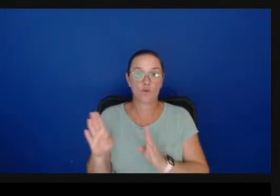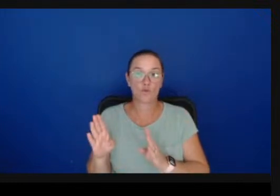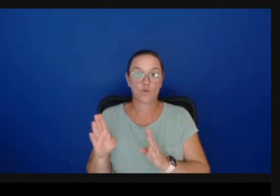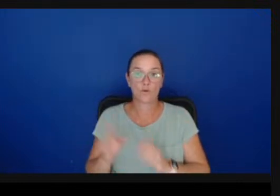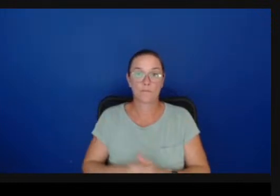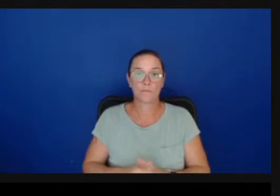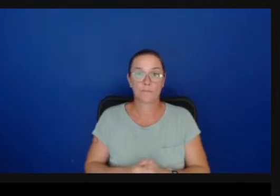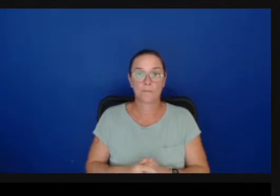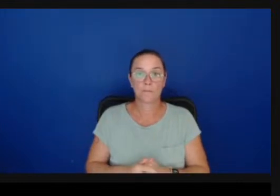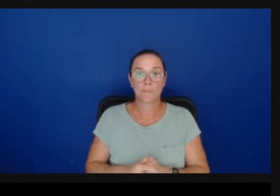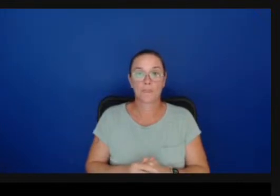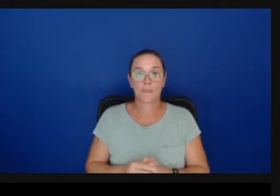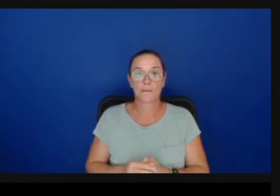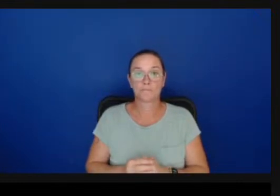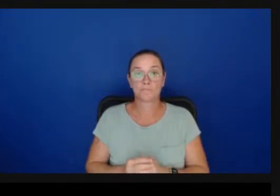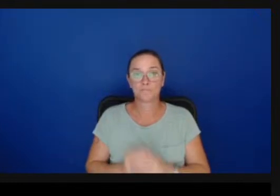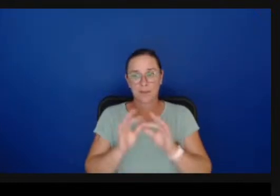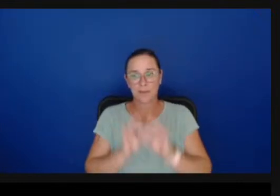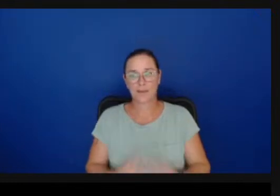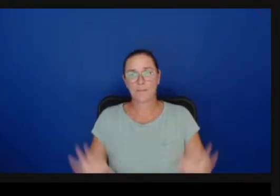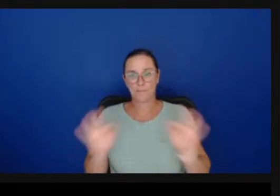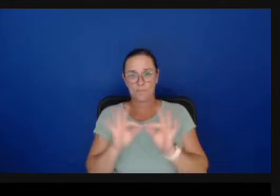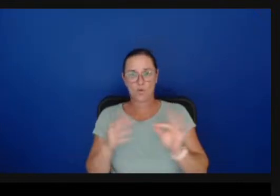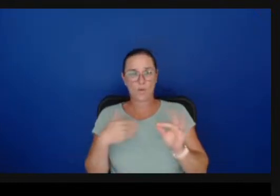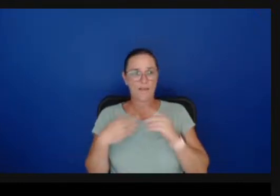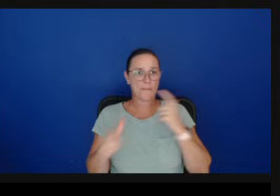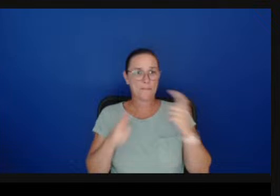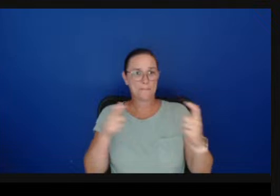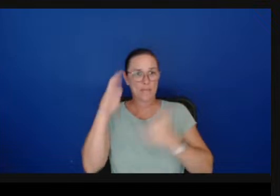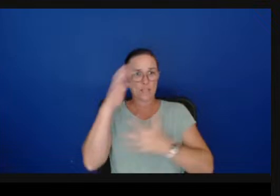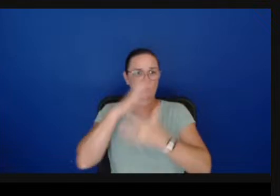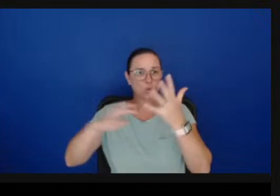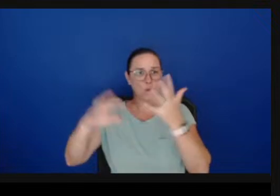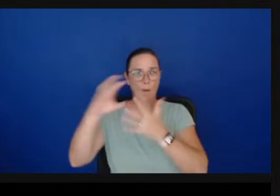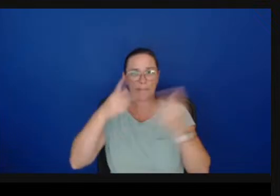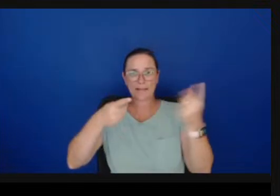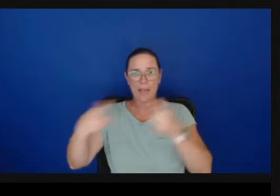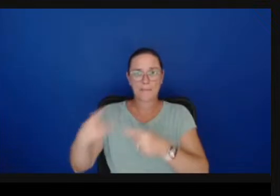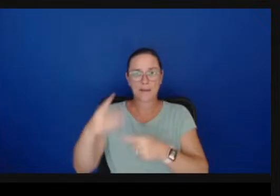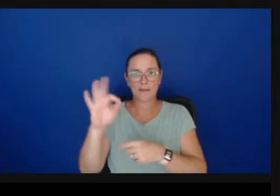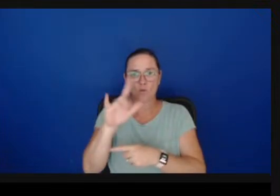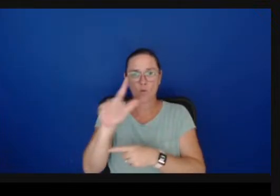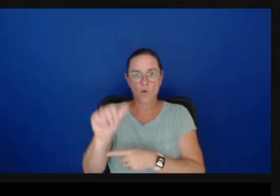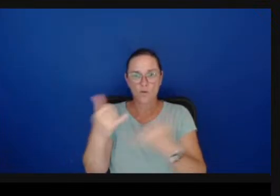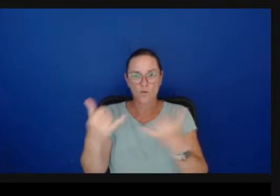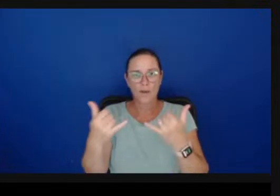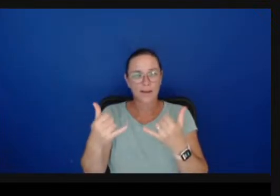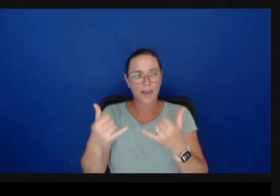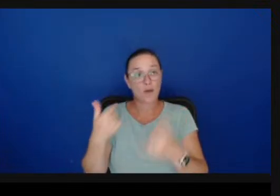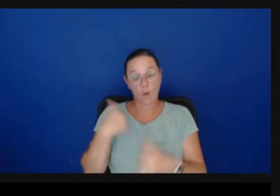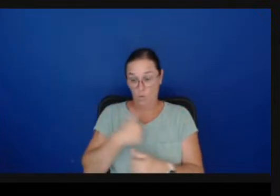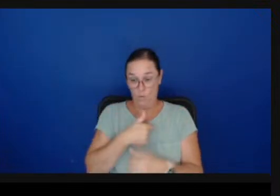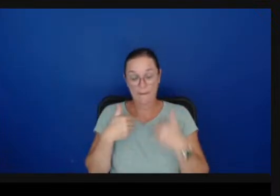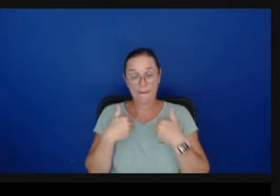preparation. Important. We have the huge storm that's happening in Florida right now, as well as we get our own here. That's a great